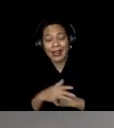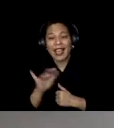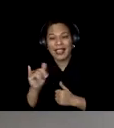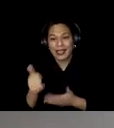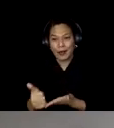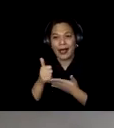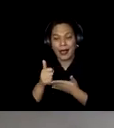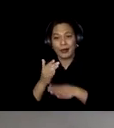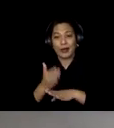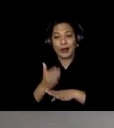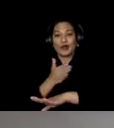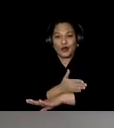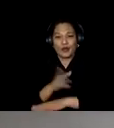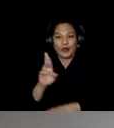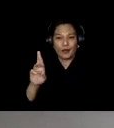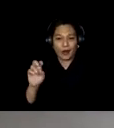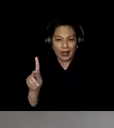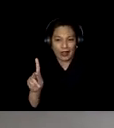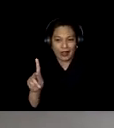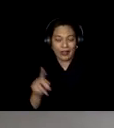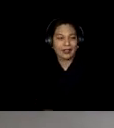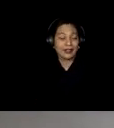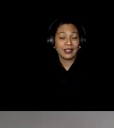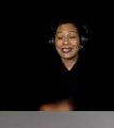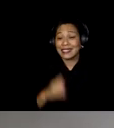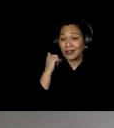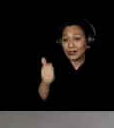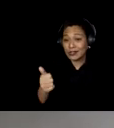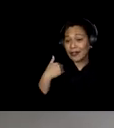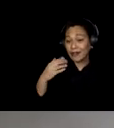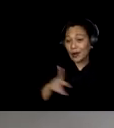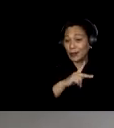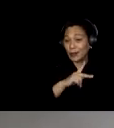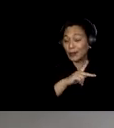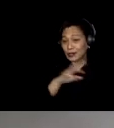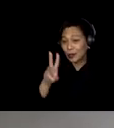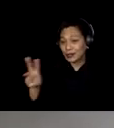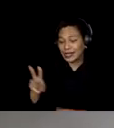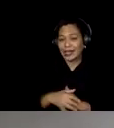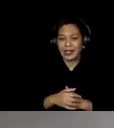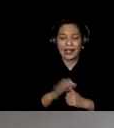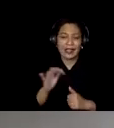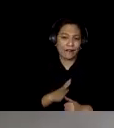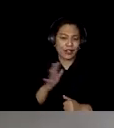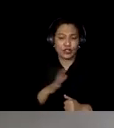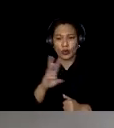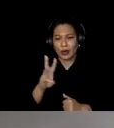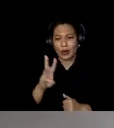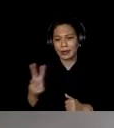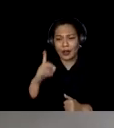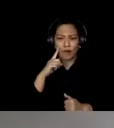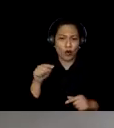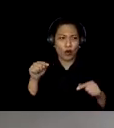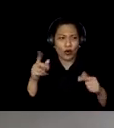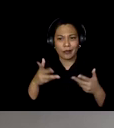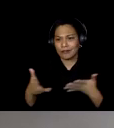ranking. So if it's like a personal website, maybe you would have something like, this is the official website of so-and-so,